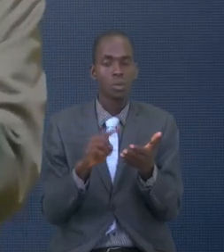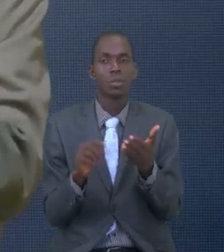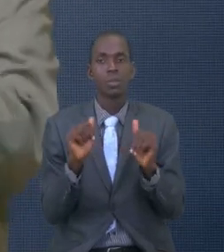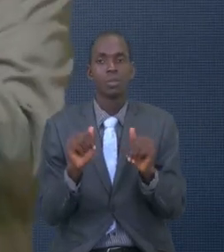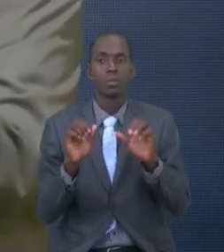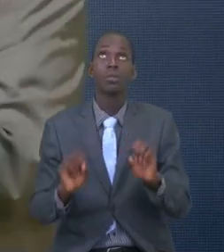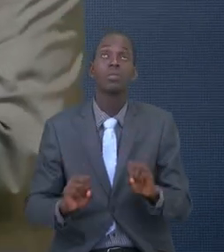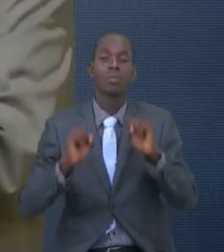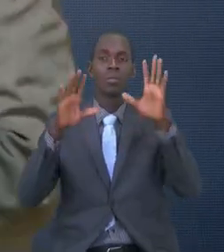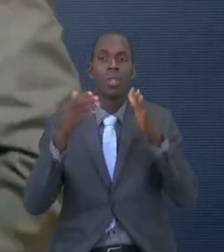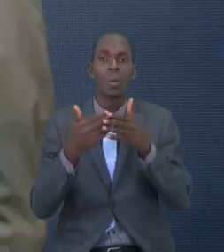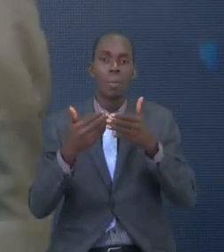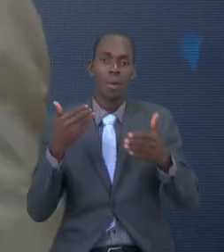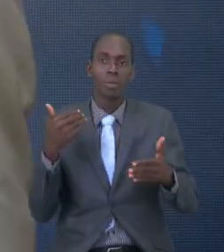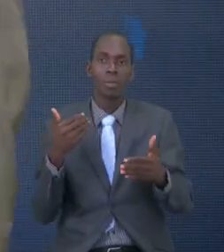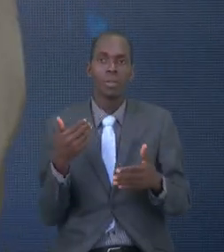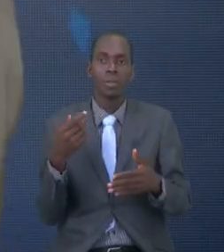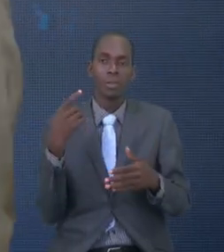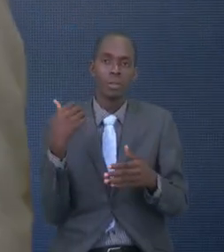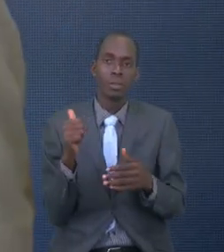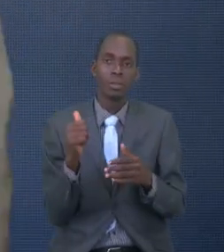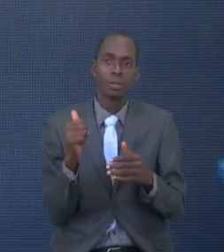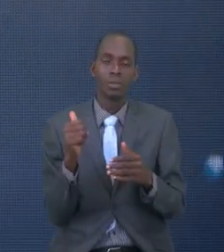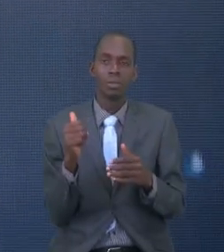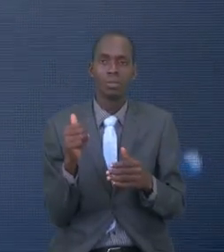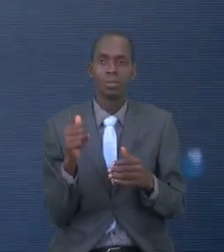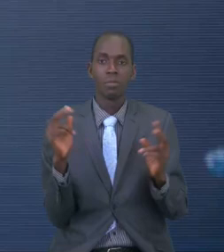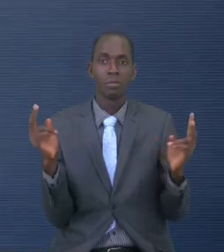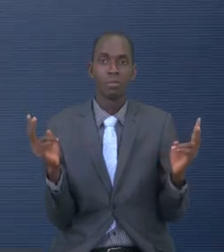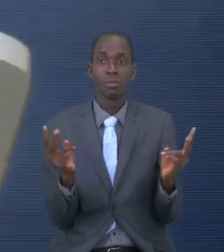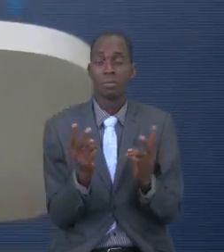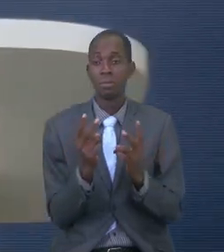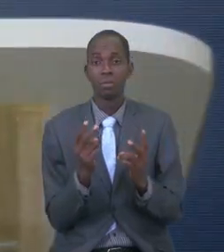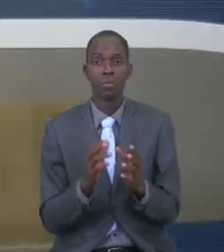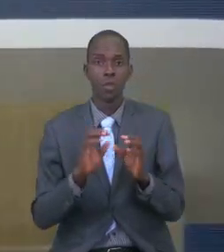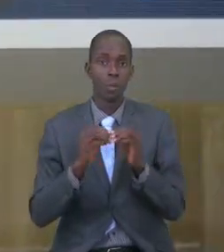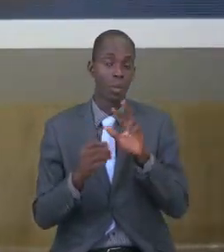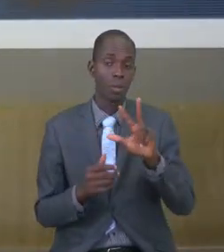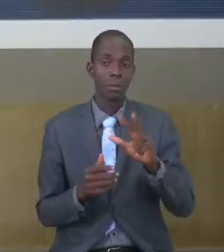dedication before notorious despots. Number three,